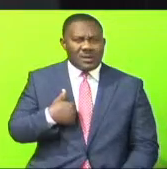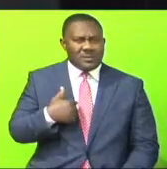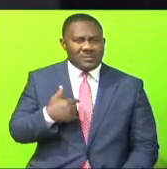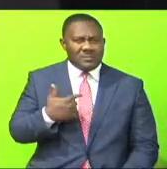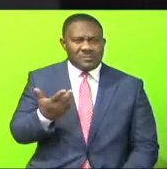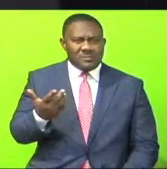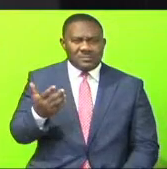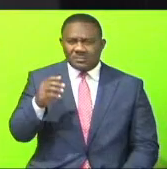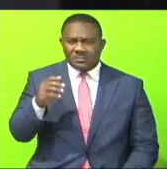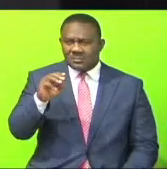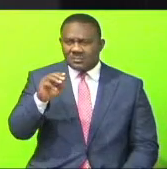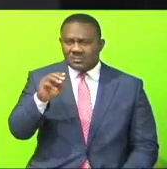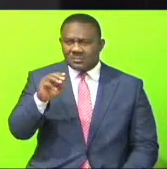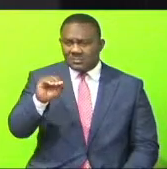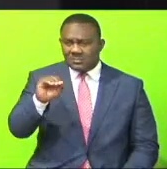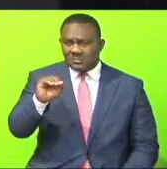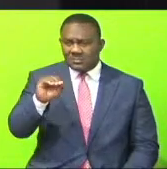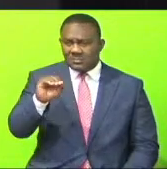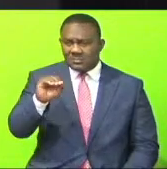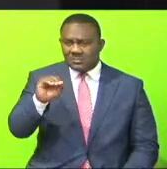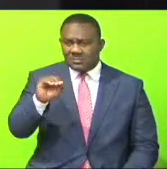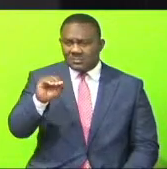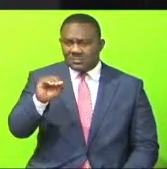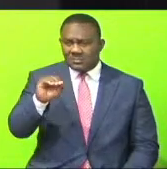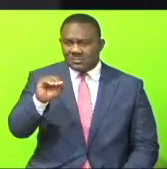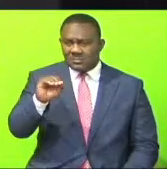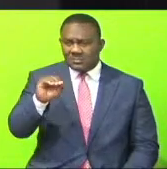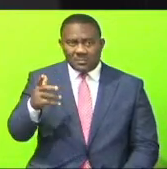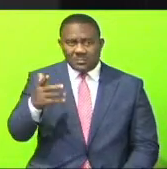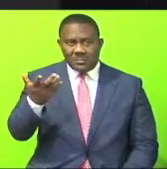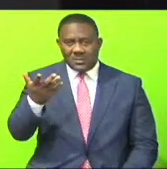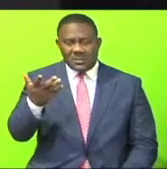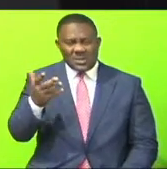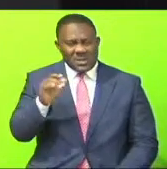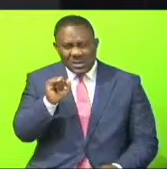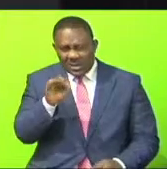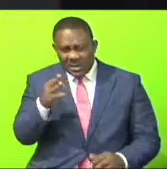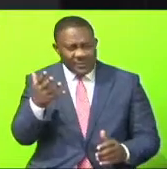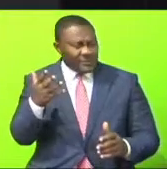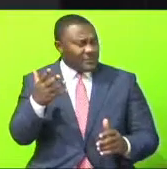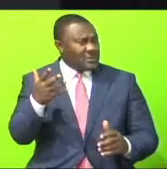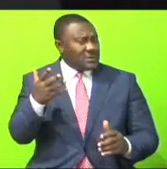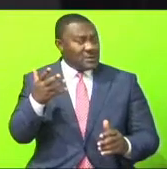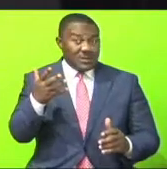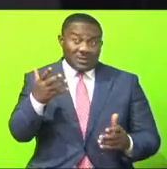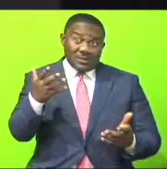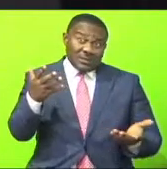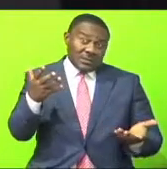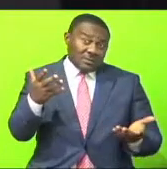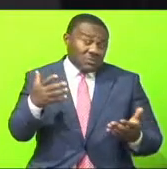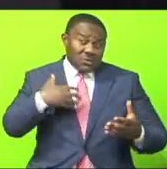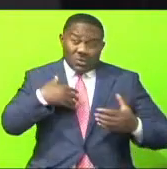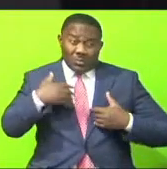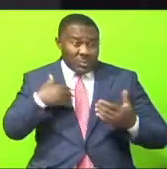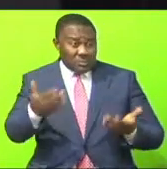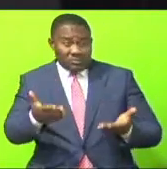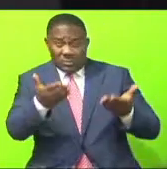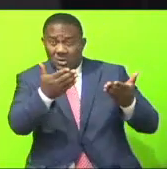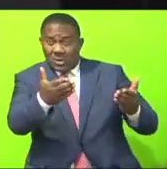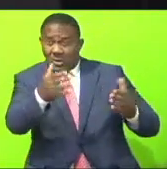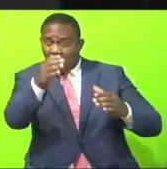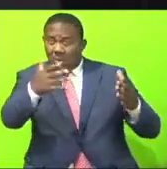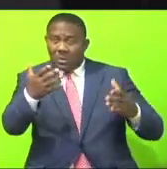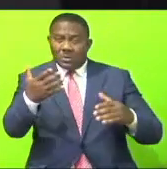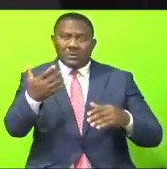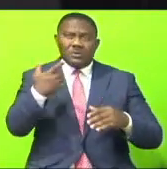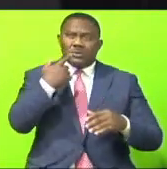that when an application is pending before a court and you go contrary to the purpose and the intent of that application, you